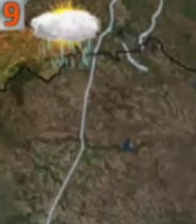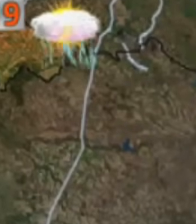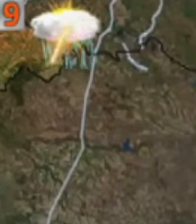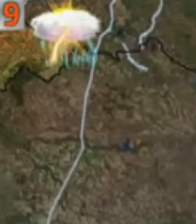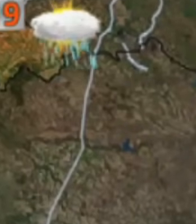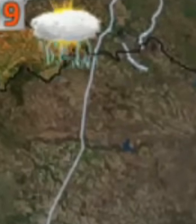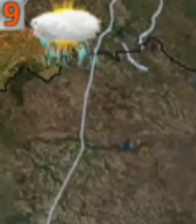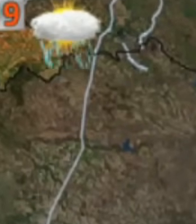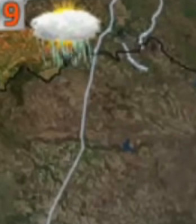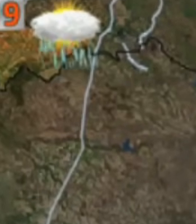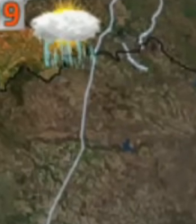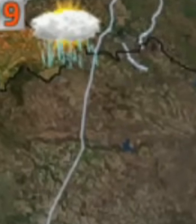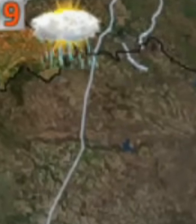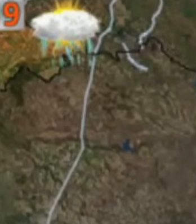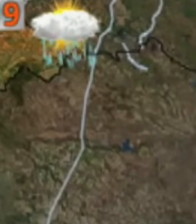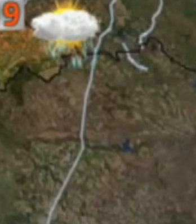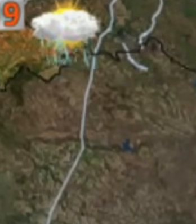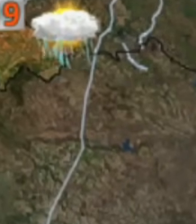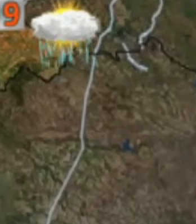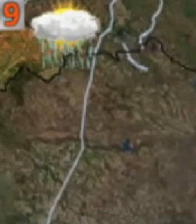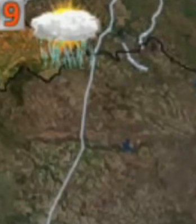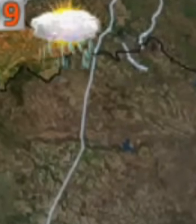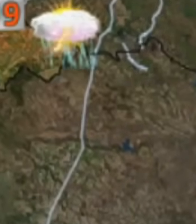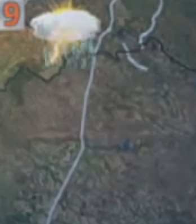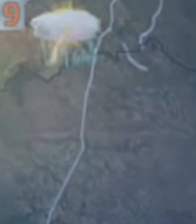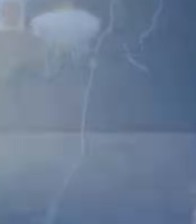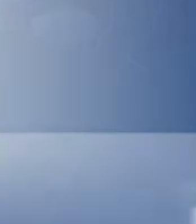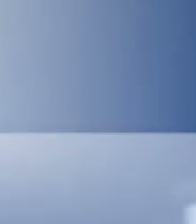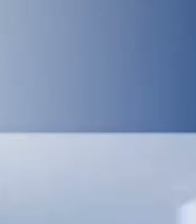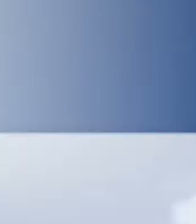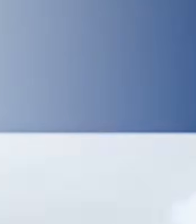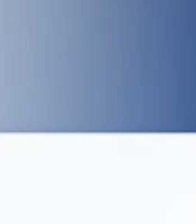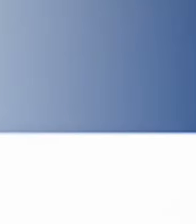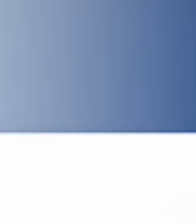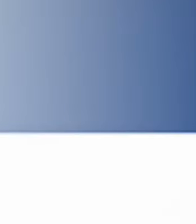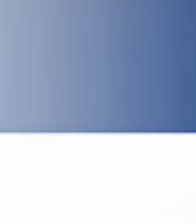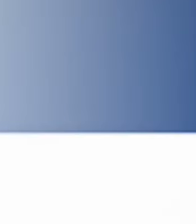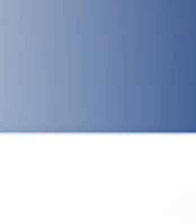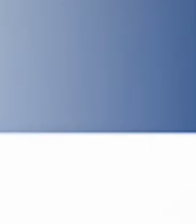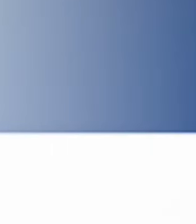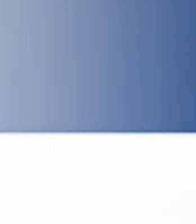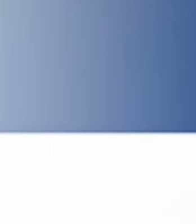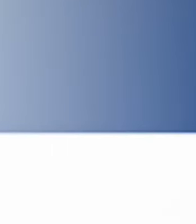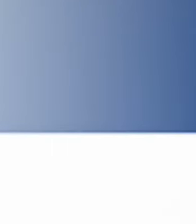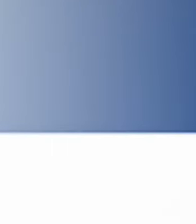go fodile ka go kgetha dibaka magašo go tša gona ke re mošate